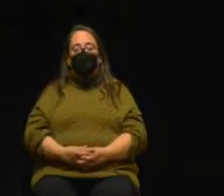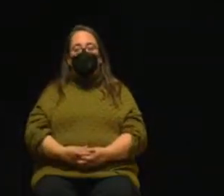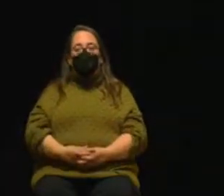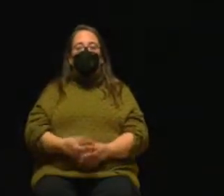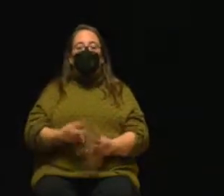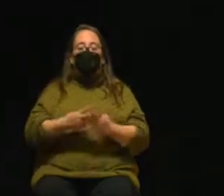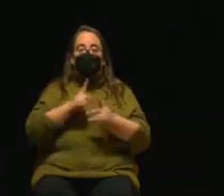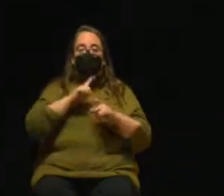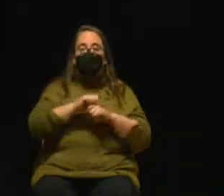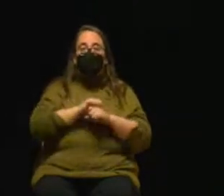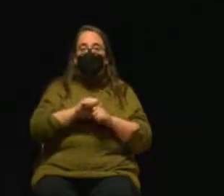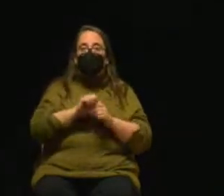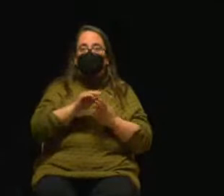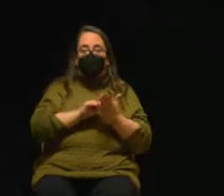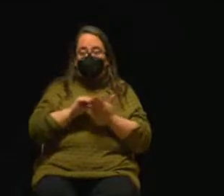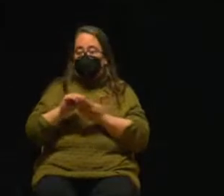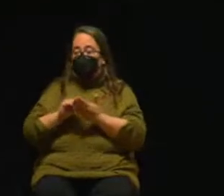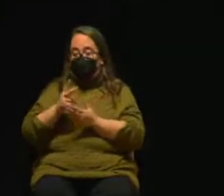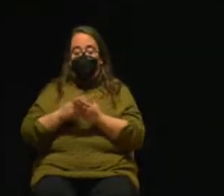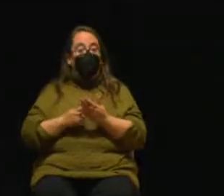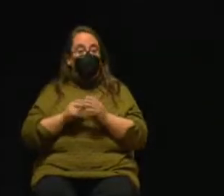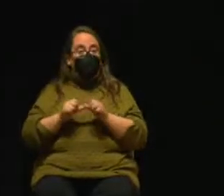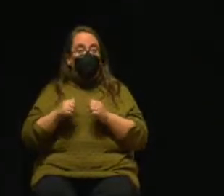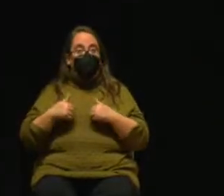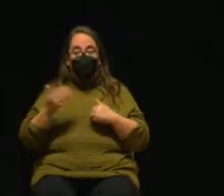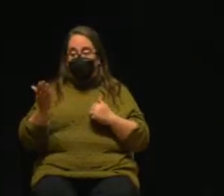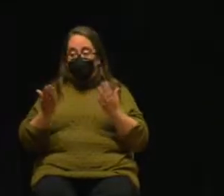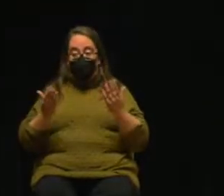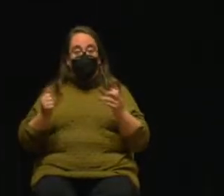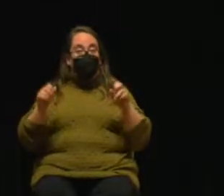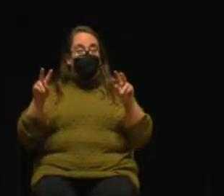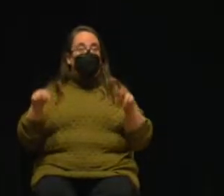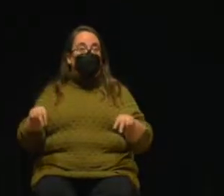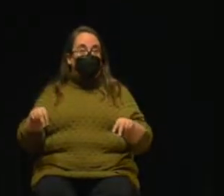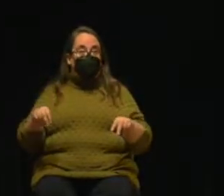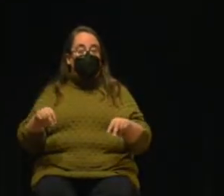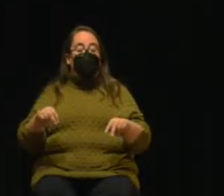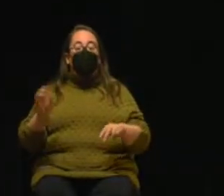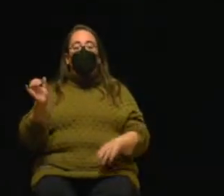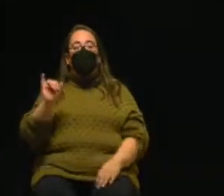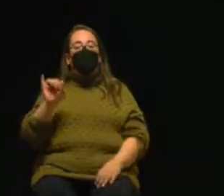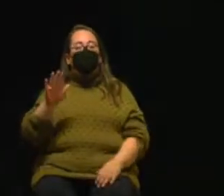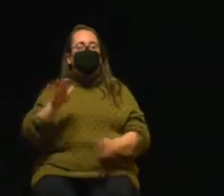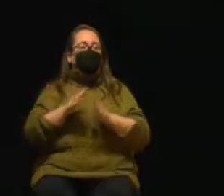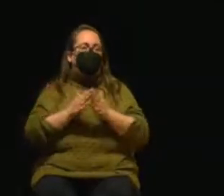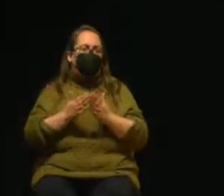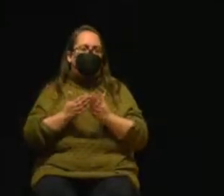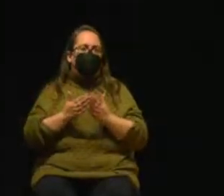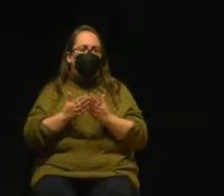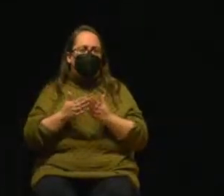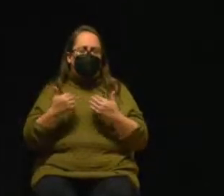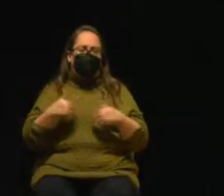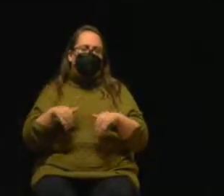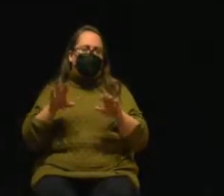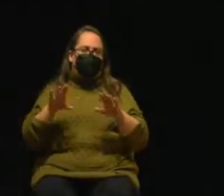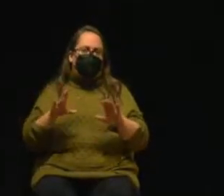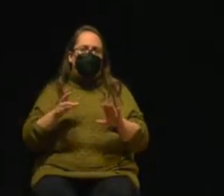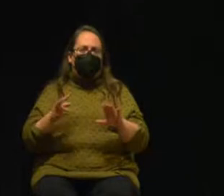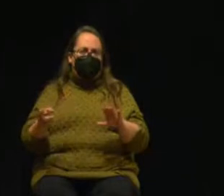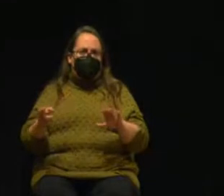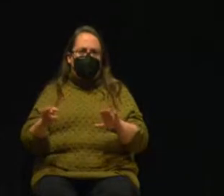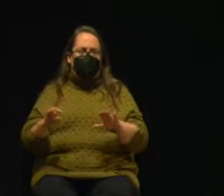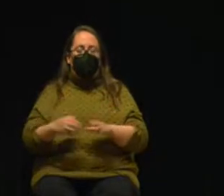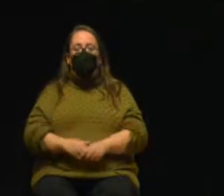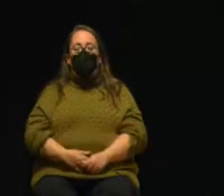the literal records have survived. So you can read the logbooks. Also his book, I think his book is an enormous resource. He